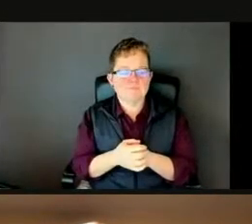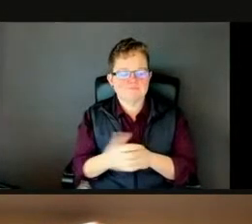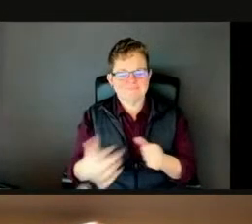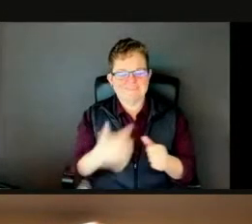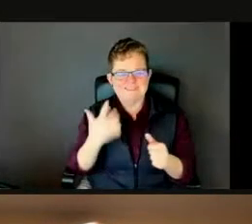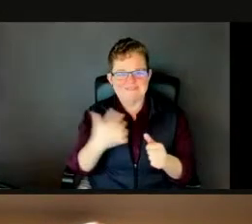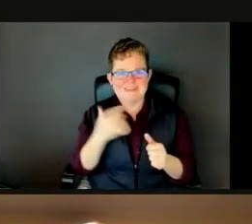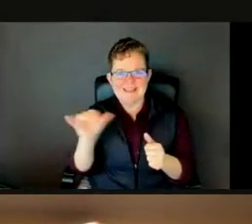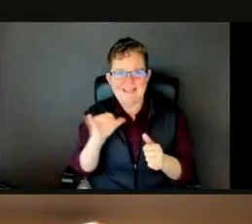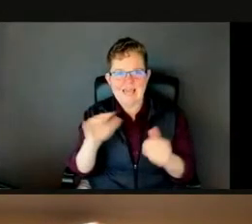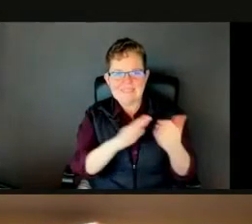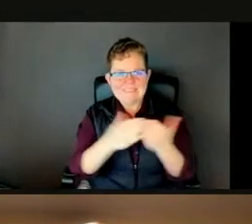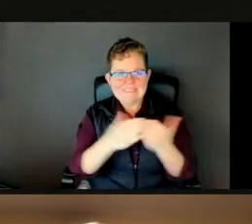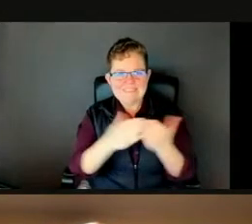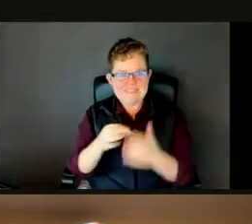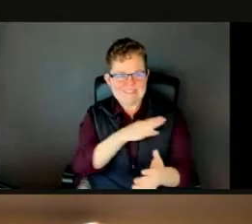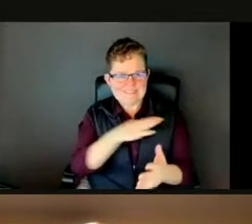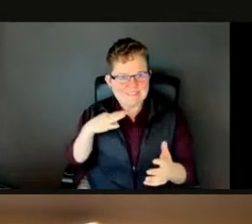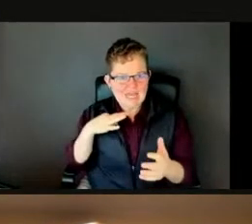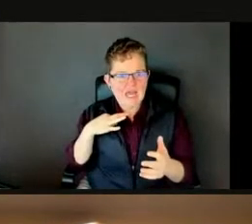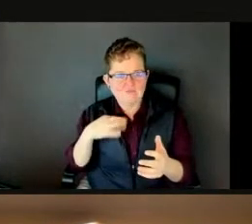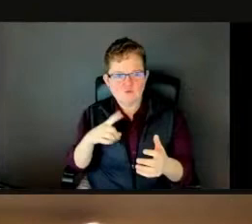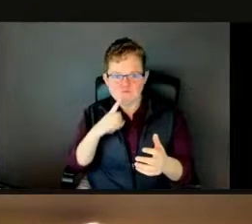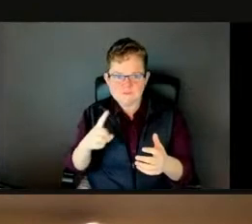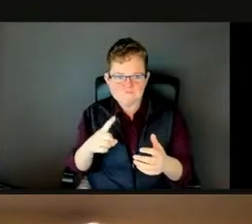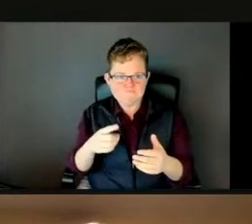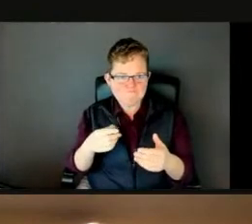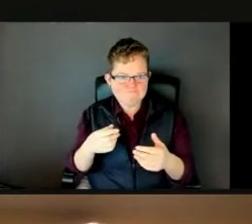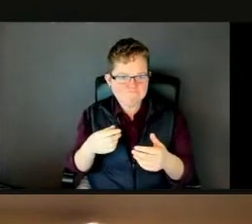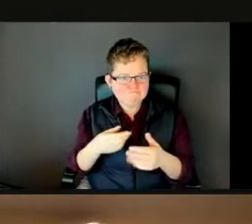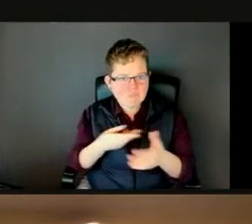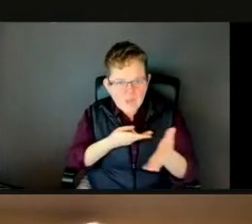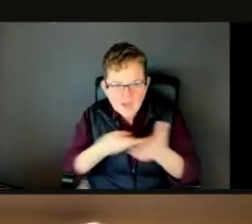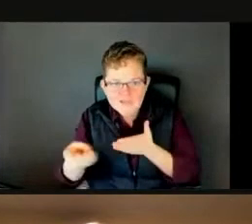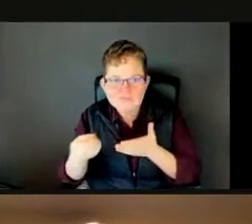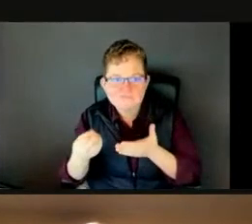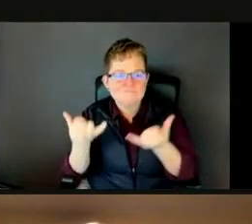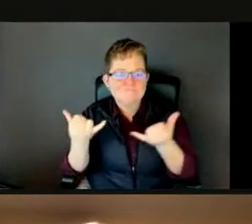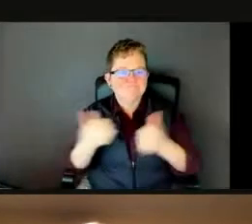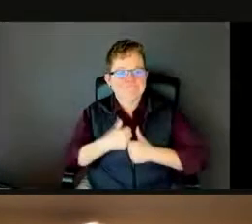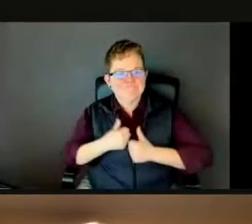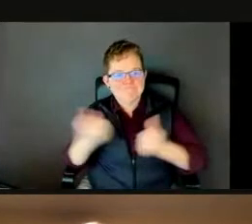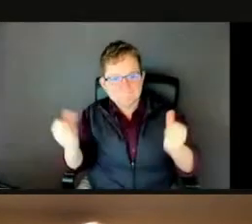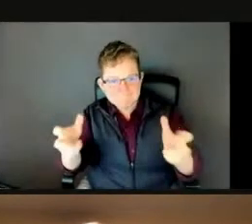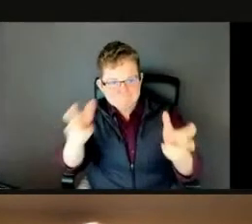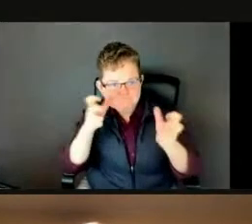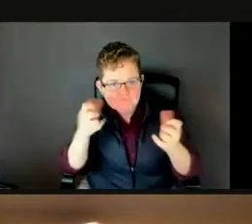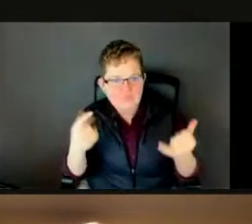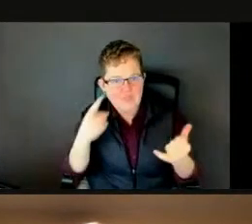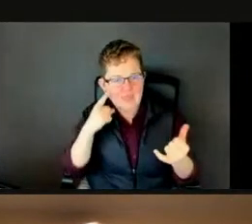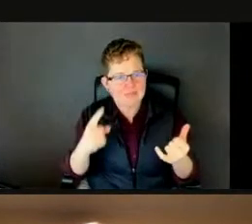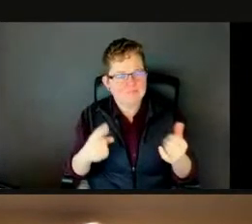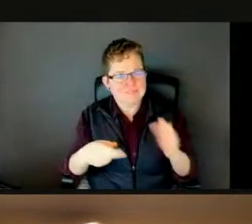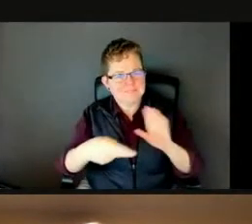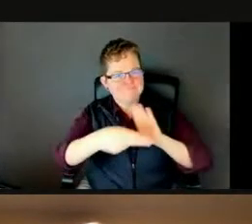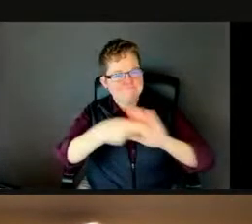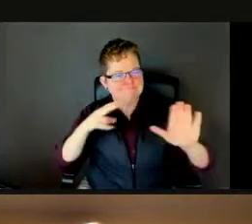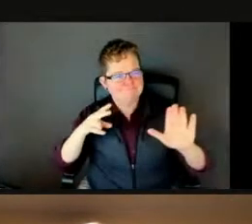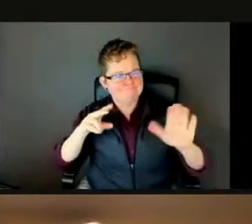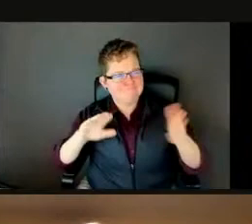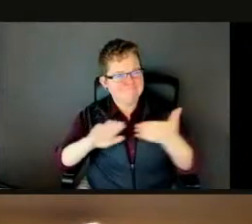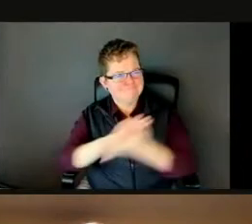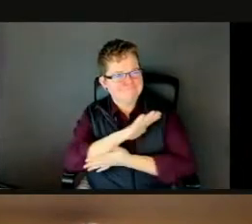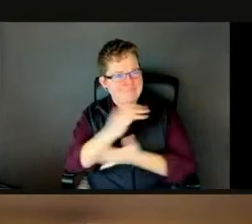the city staff is being very earnest right now. And the only thing that I think might be mistitled is